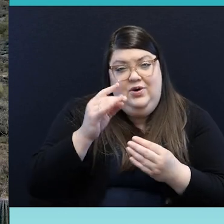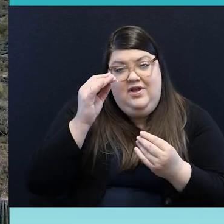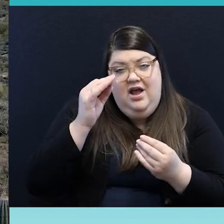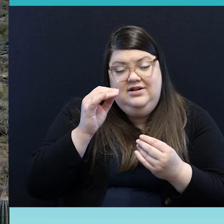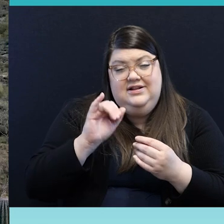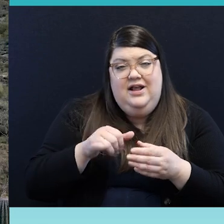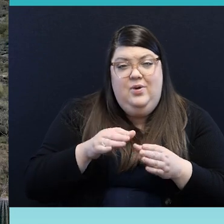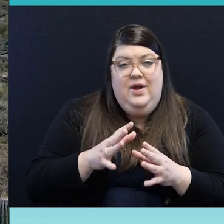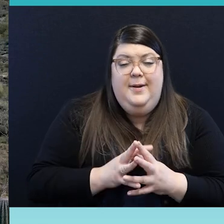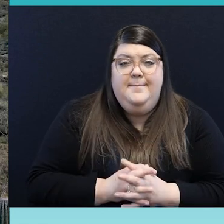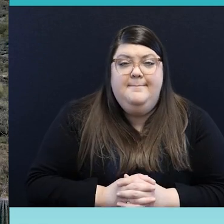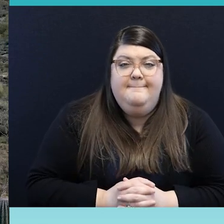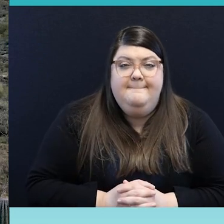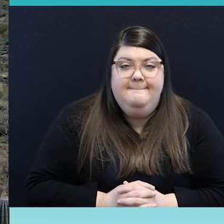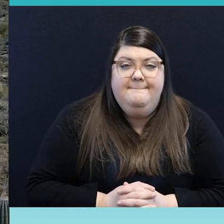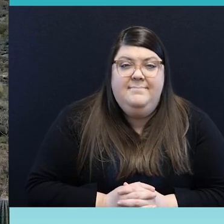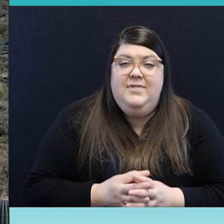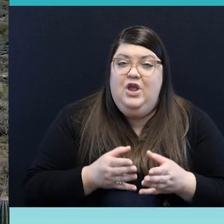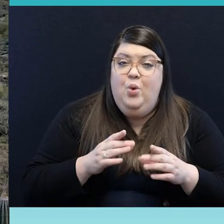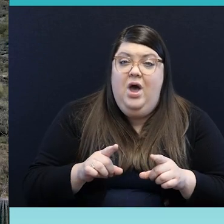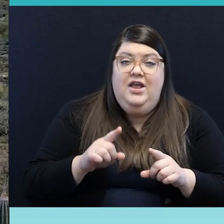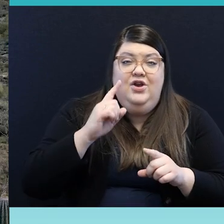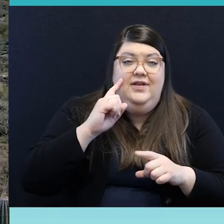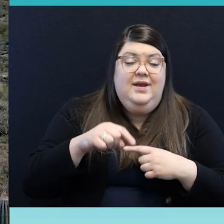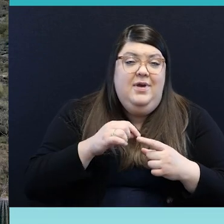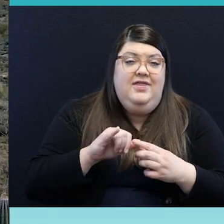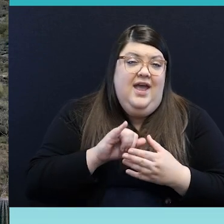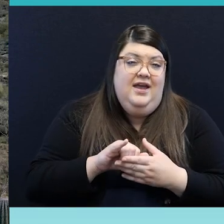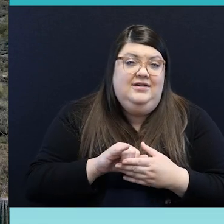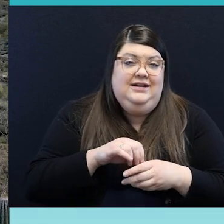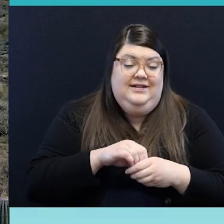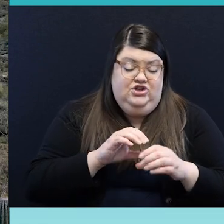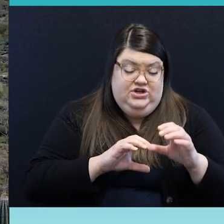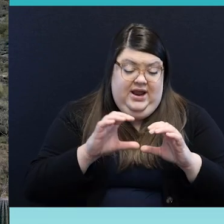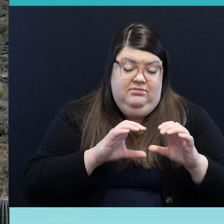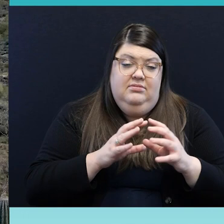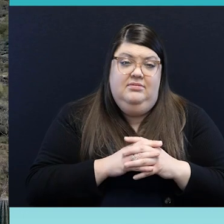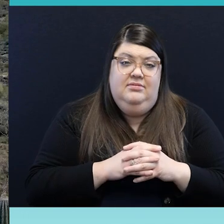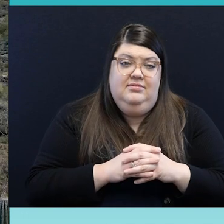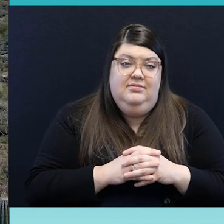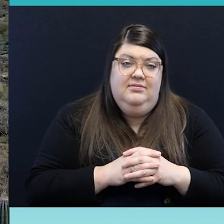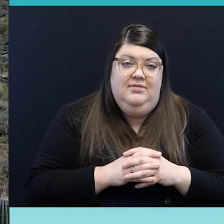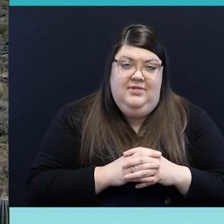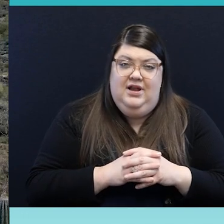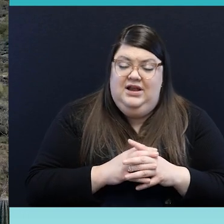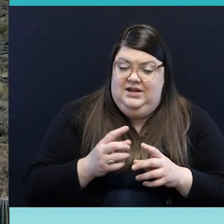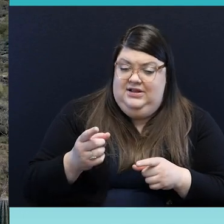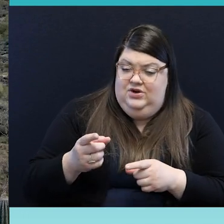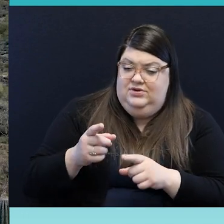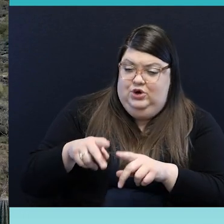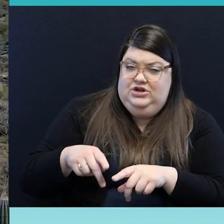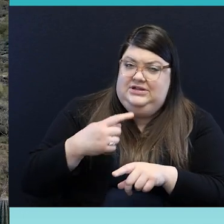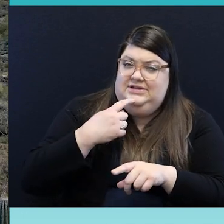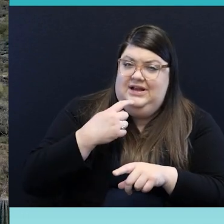at all? And while you're thinking about that and perhaps answering that in the chat, somebody wanted to